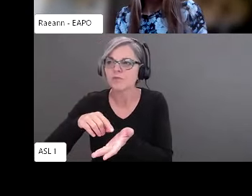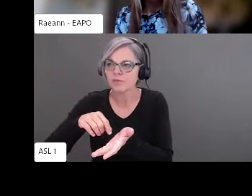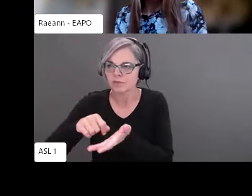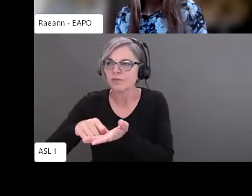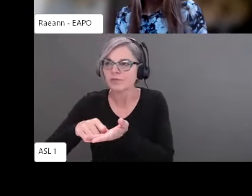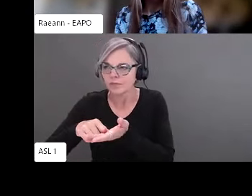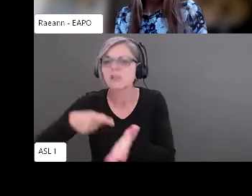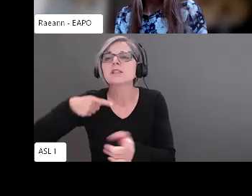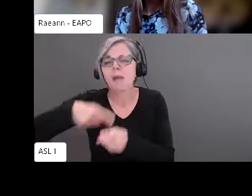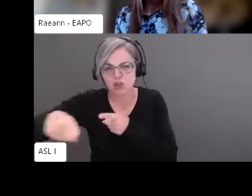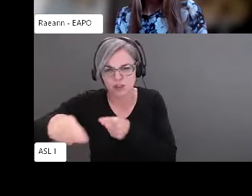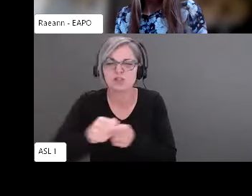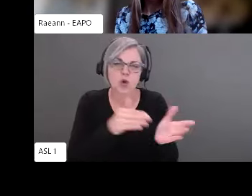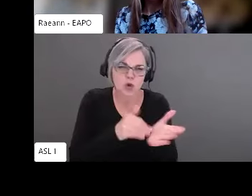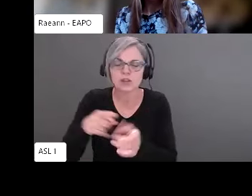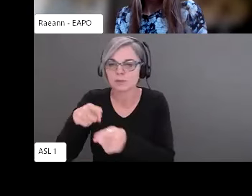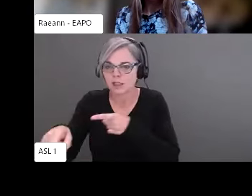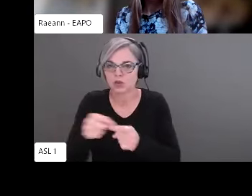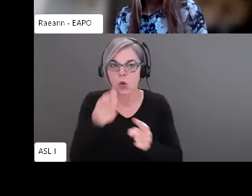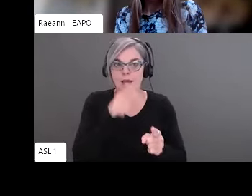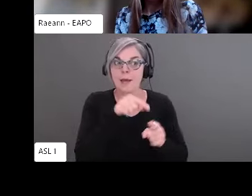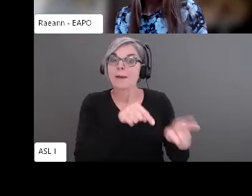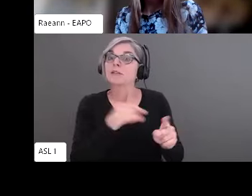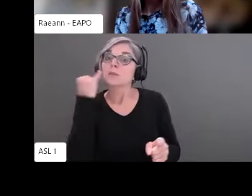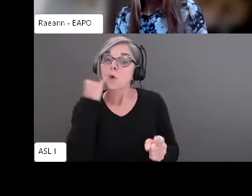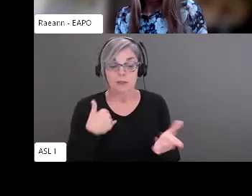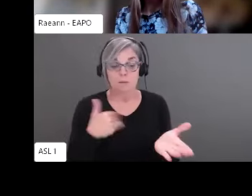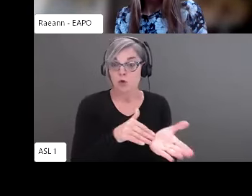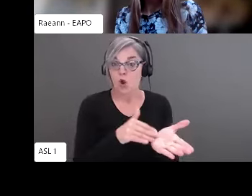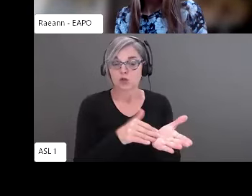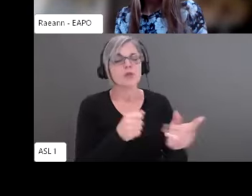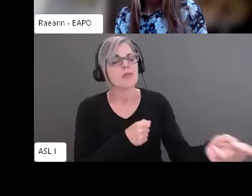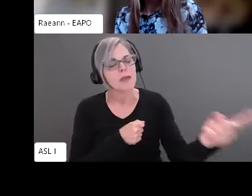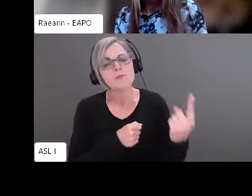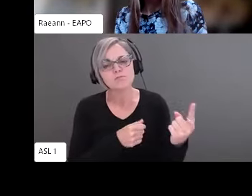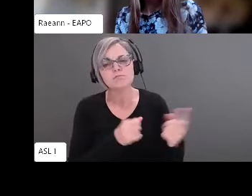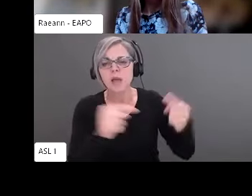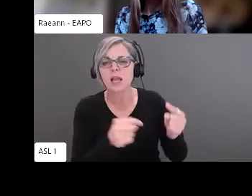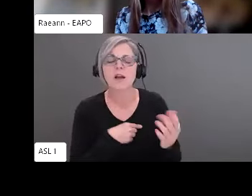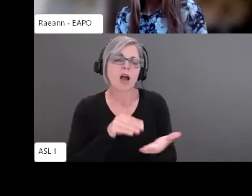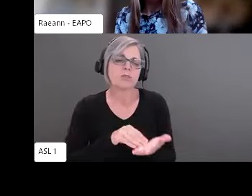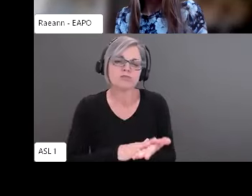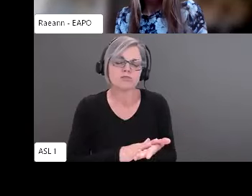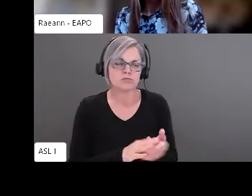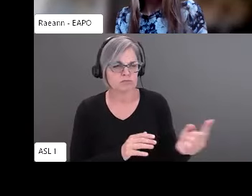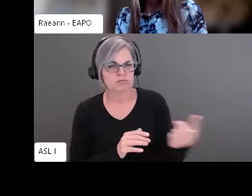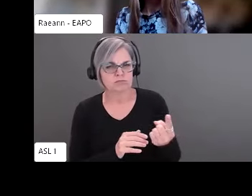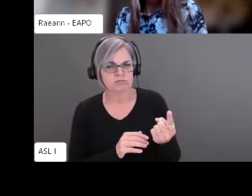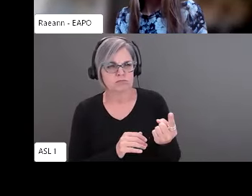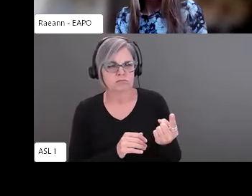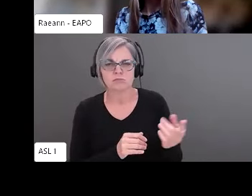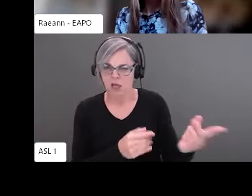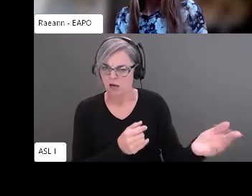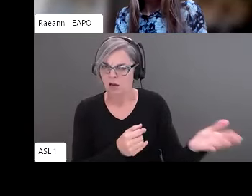it's from, but if they keep coming in with other injuries over time, I might say, hey, there's a pattern here that really